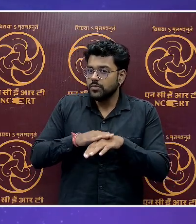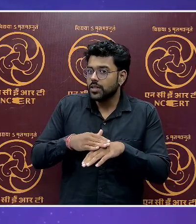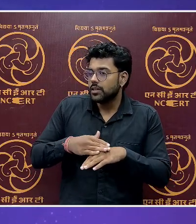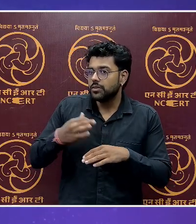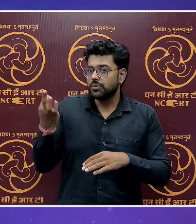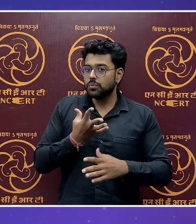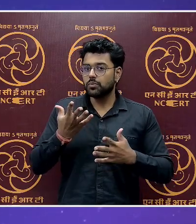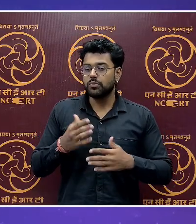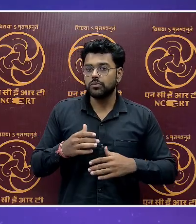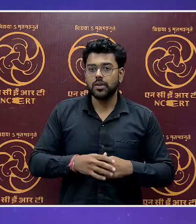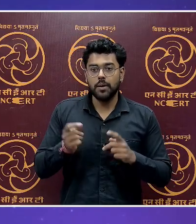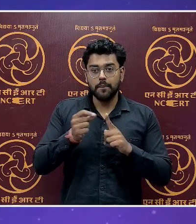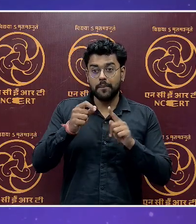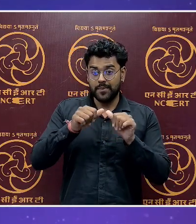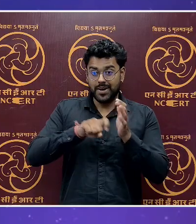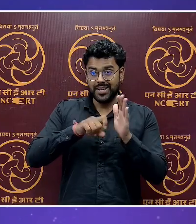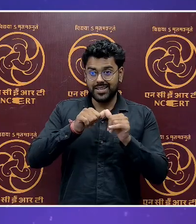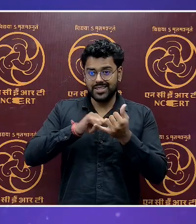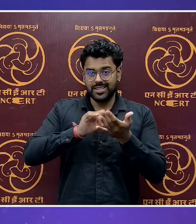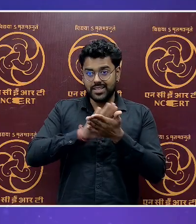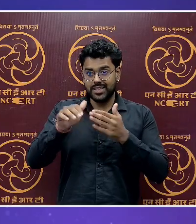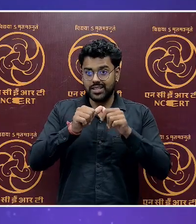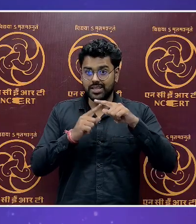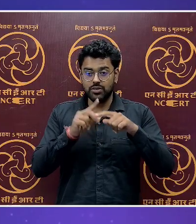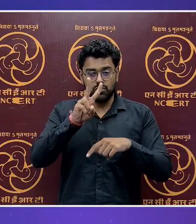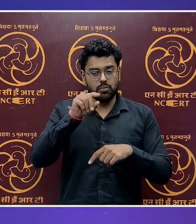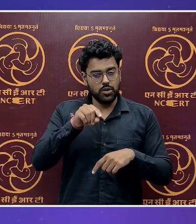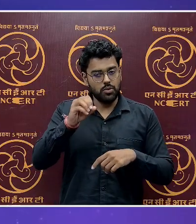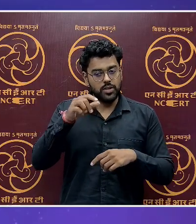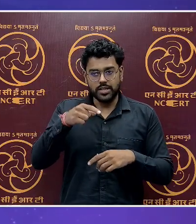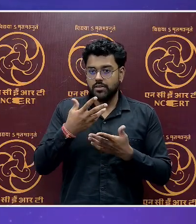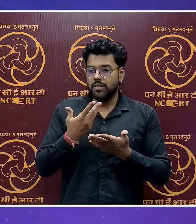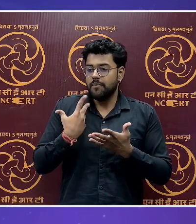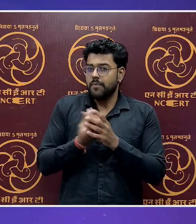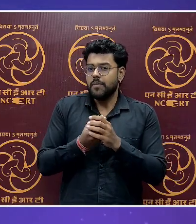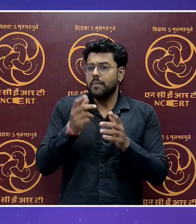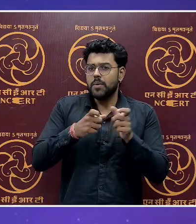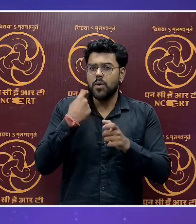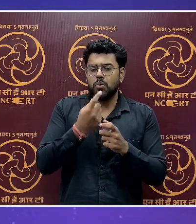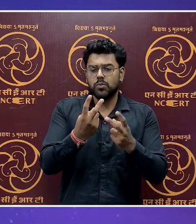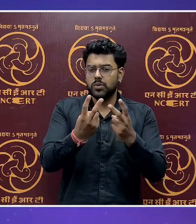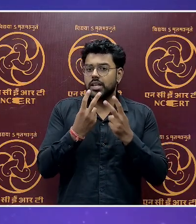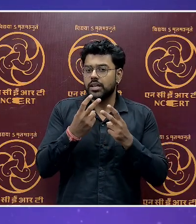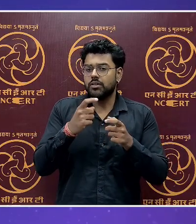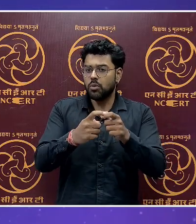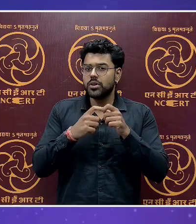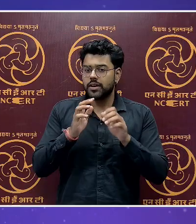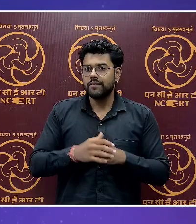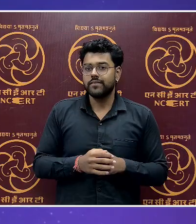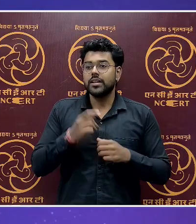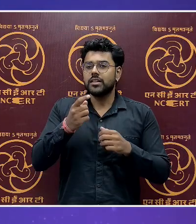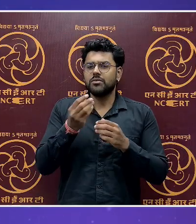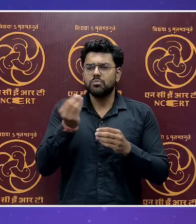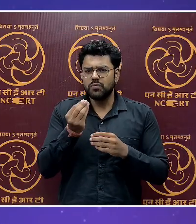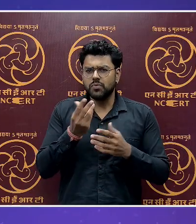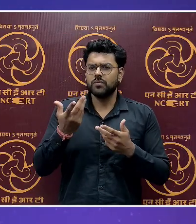as far as PRASHAST 2.0 is concerned. Now, there are a lot of questions that we are receiving from our viewers and the users, and there are